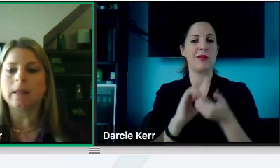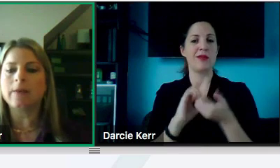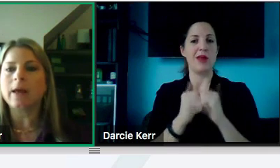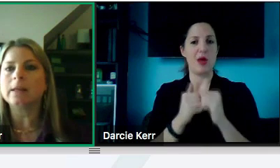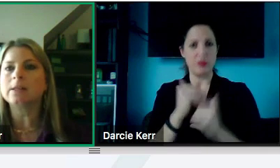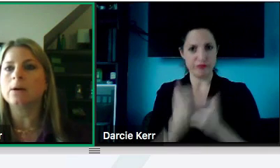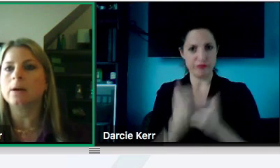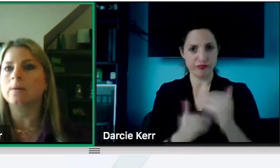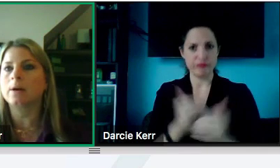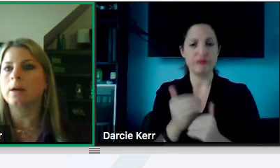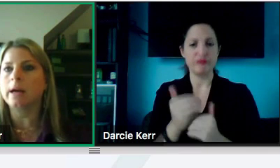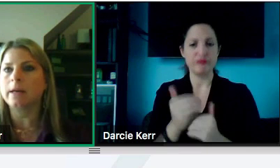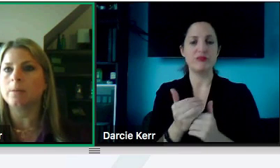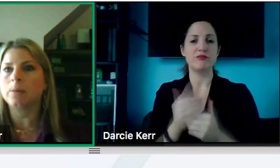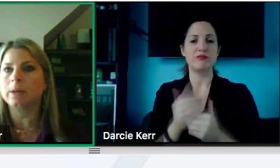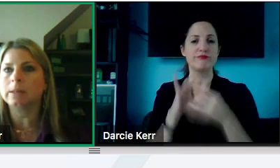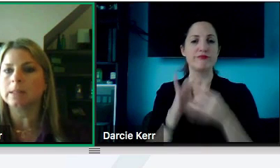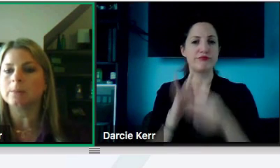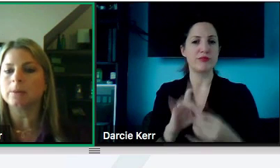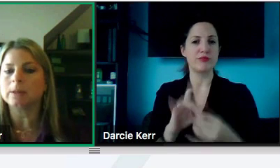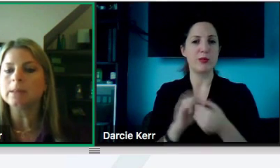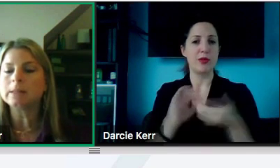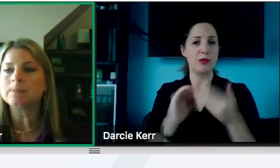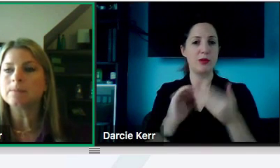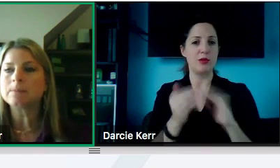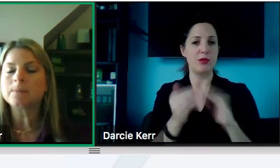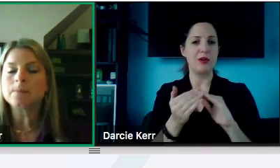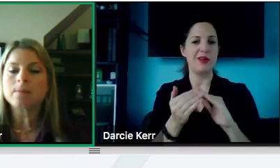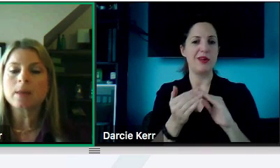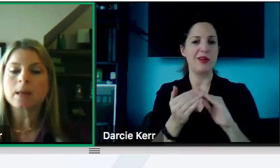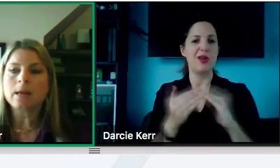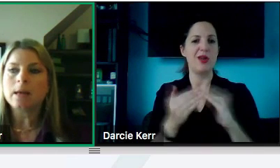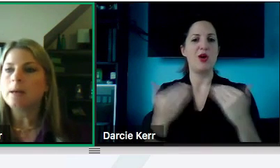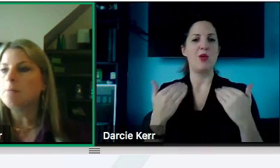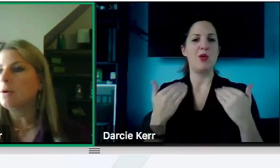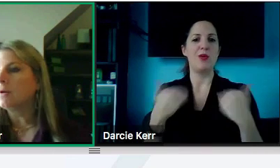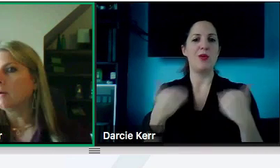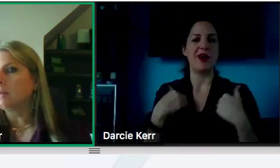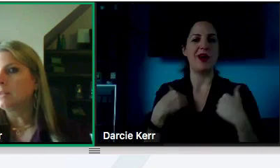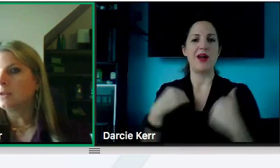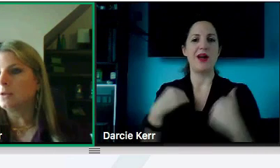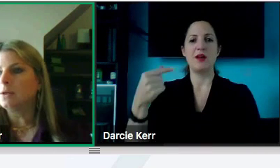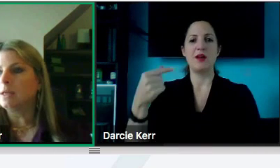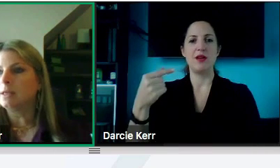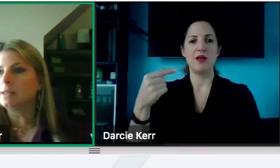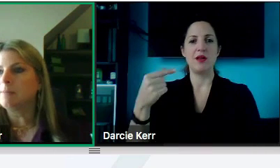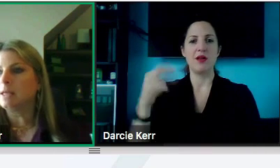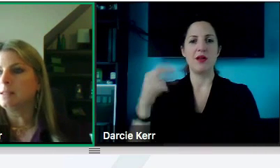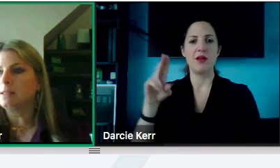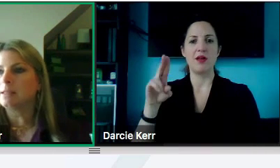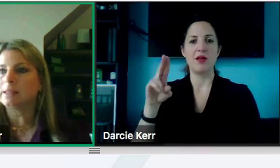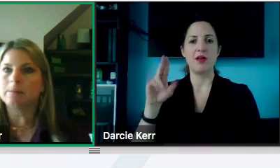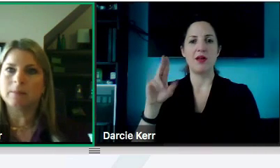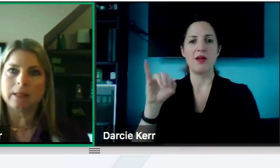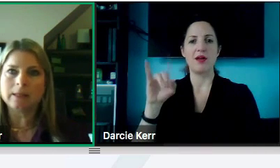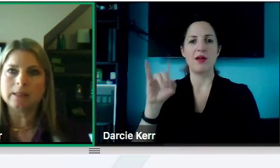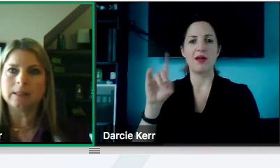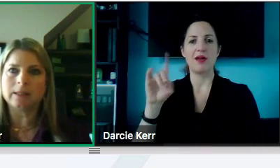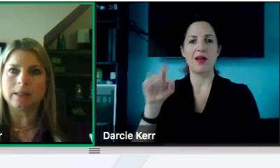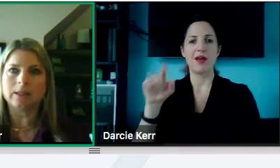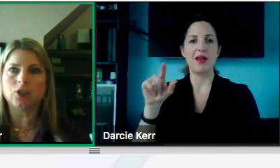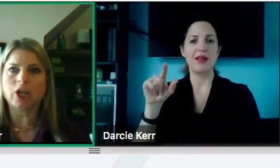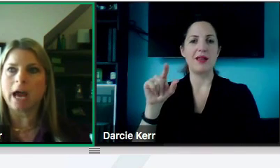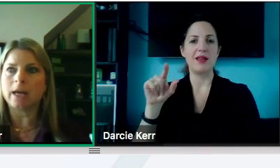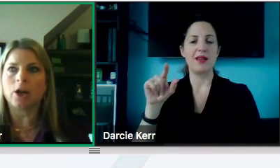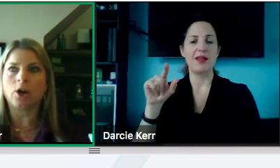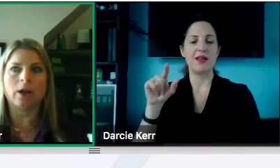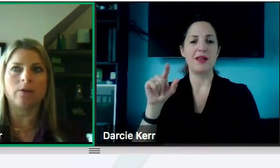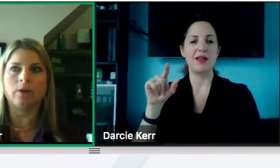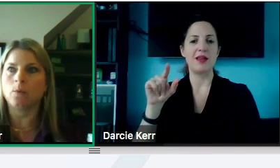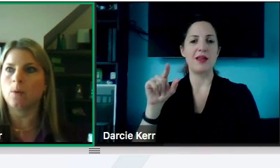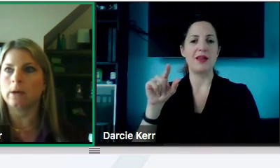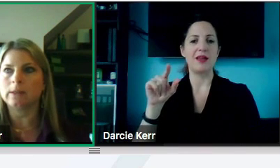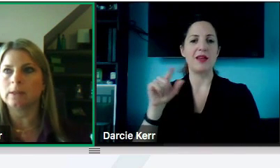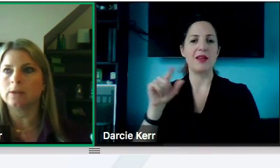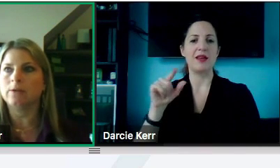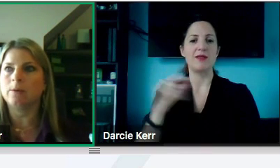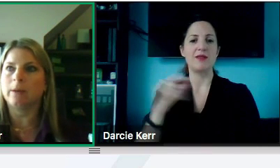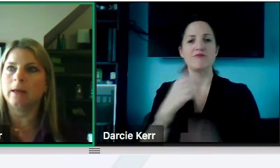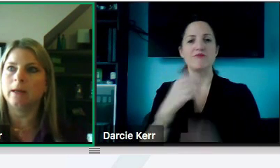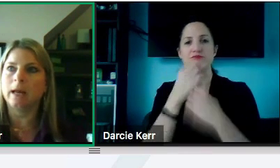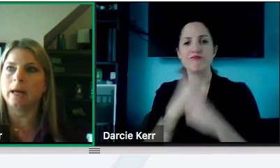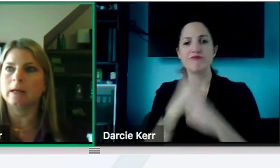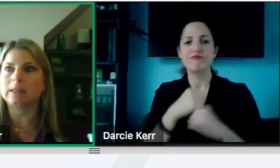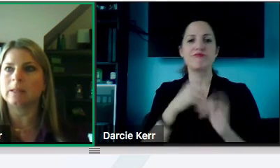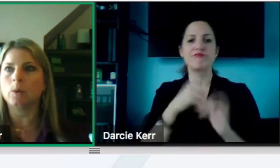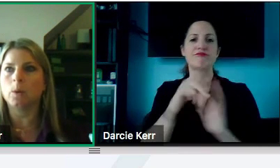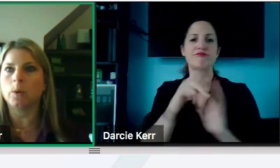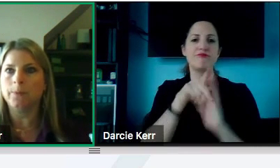focused. And that's our guiding principles. Mary Alton is pasting some links into the chat area if you want to